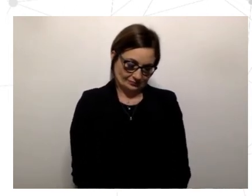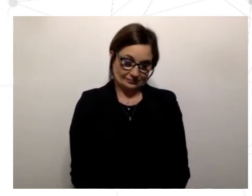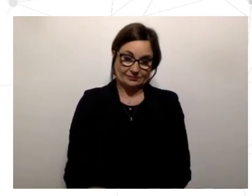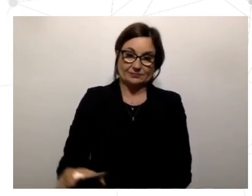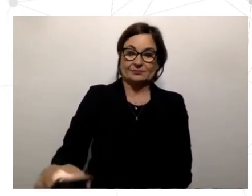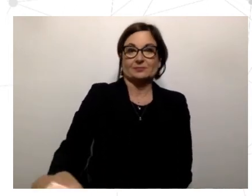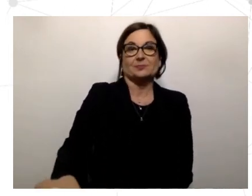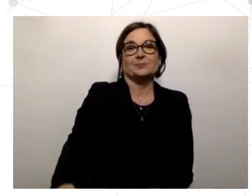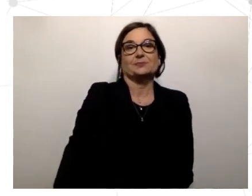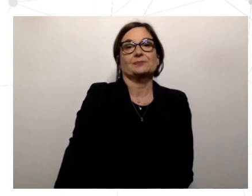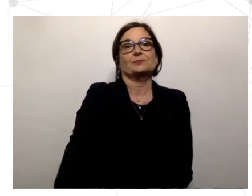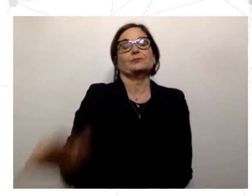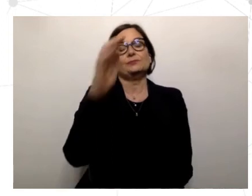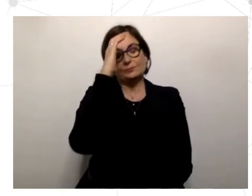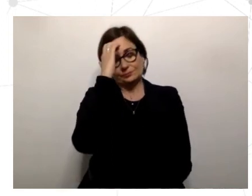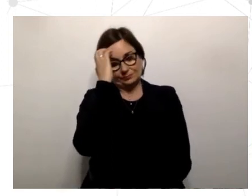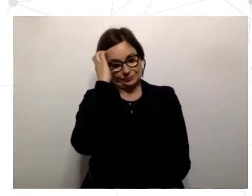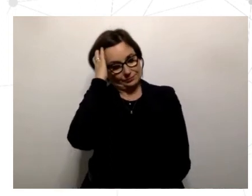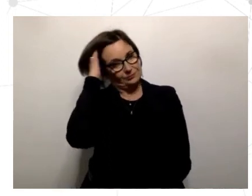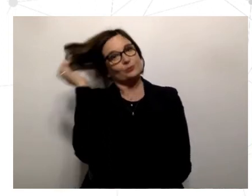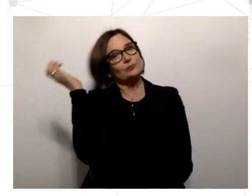excited by is the